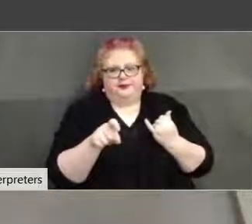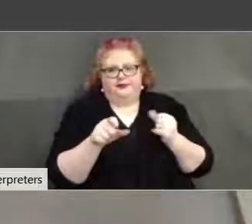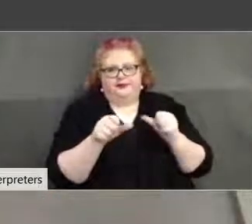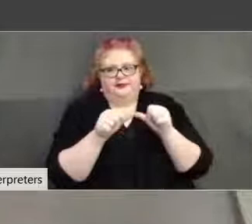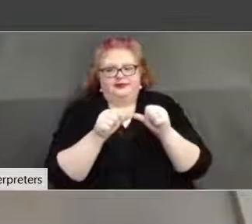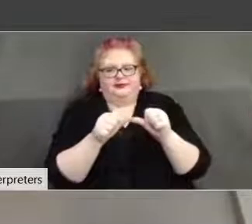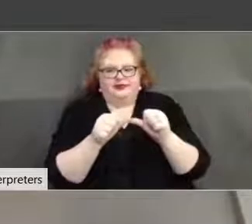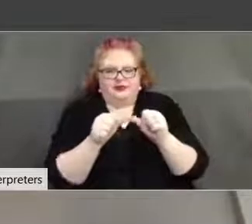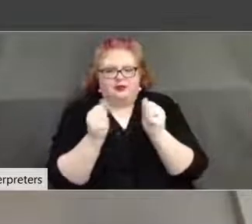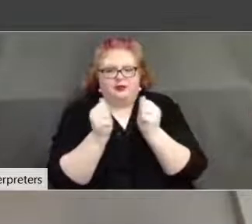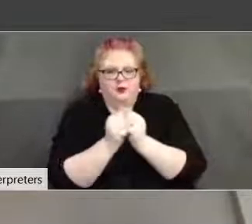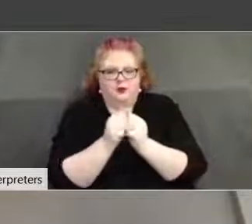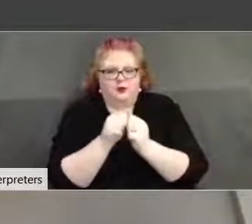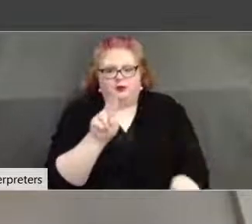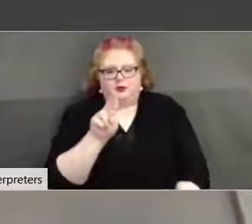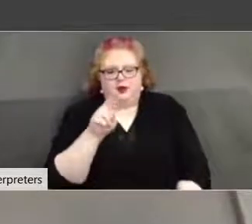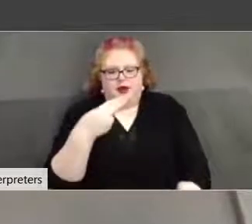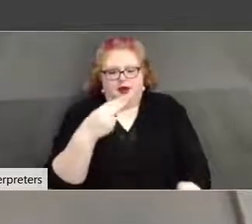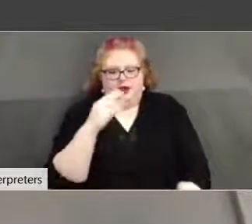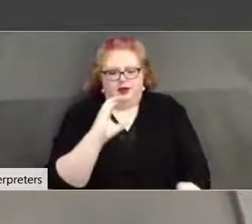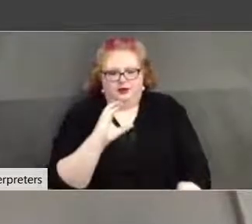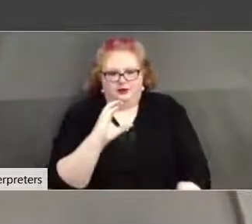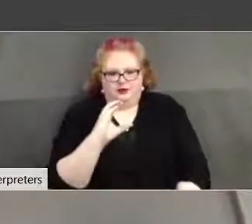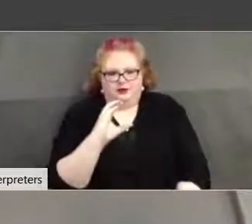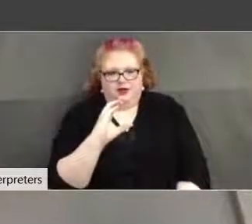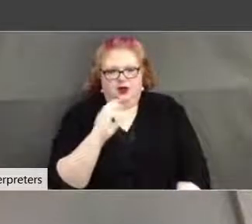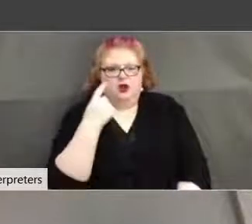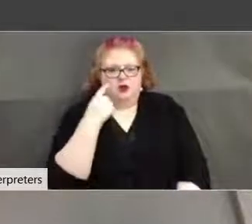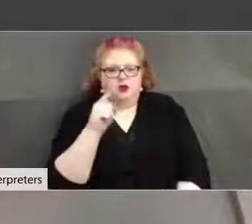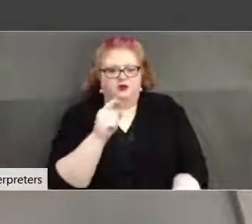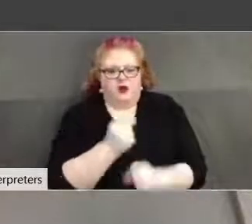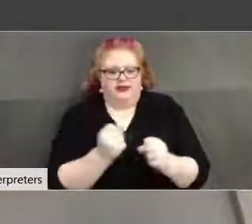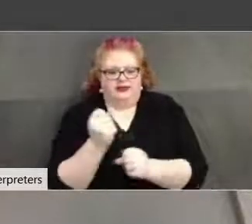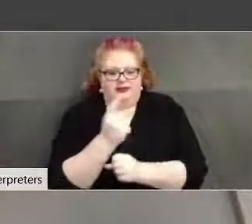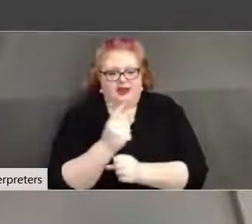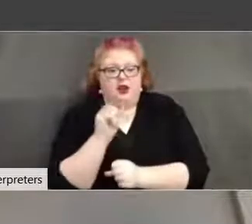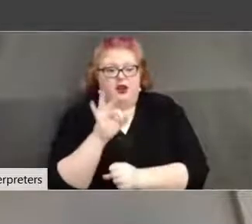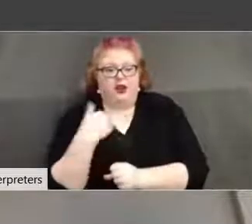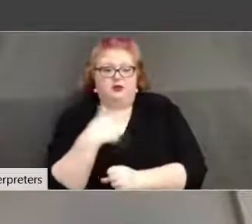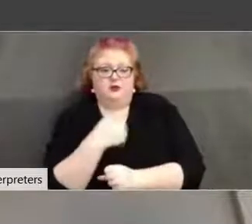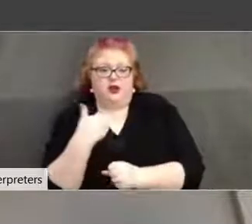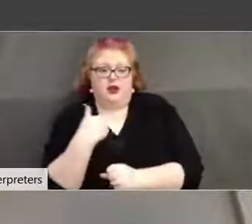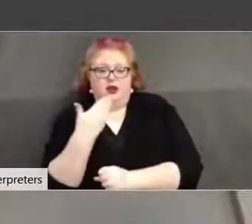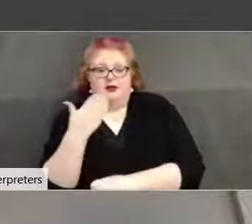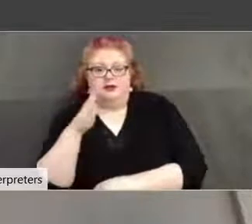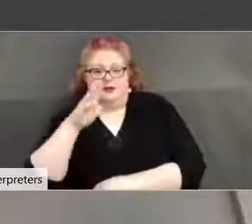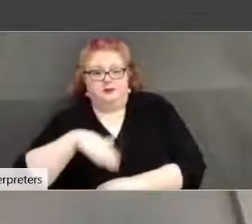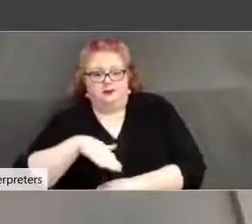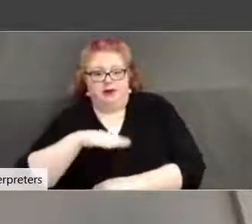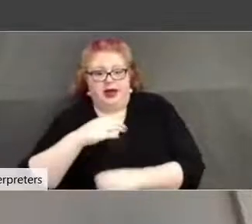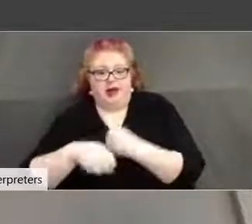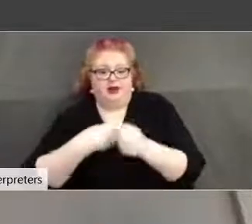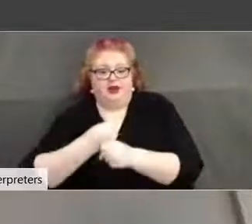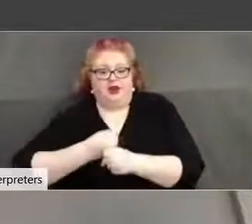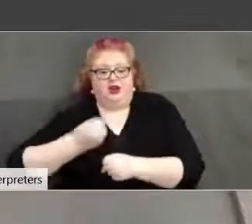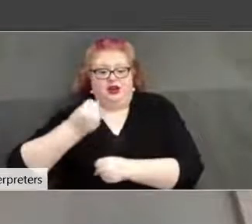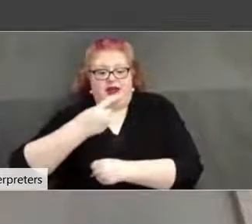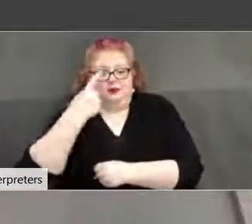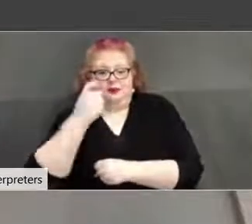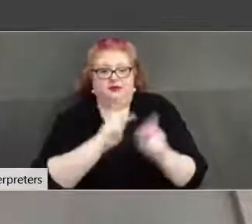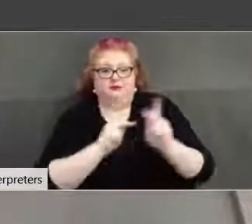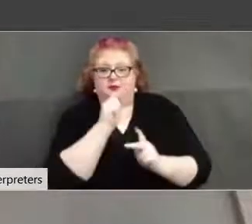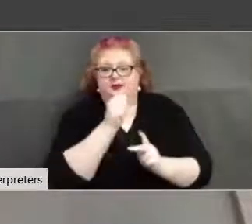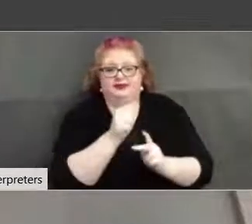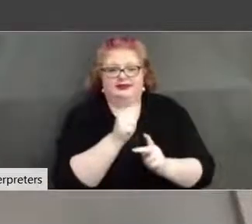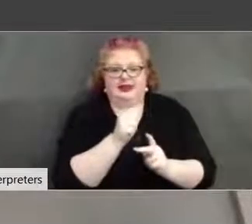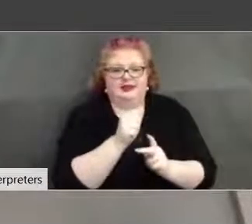United through this next year. If we have a bad claims year because of all of the folks who didn't seek care, then we're probably